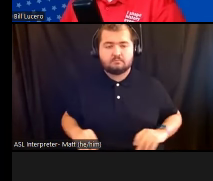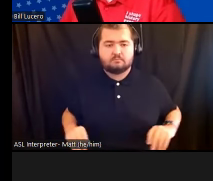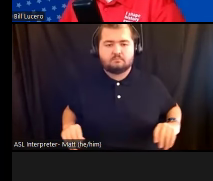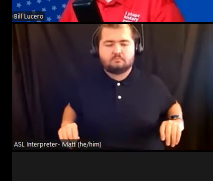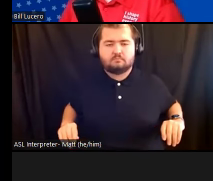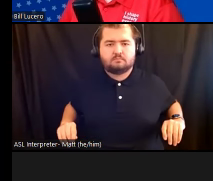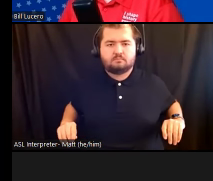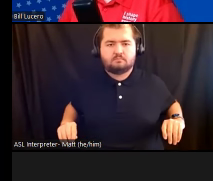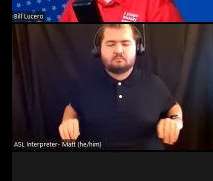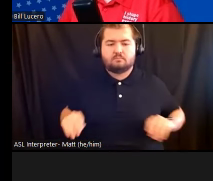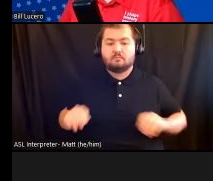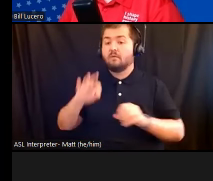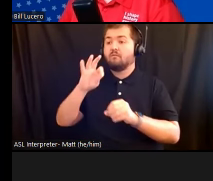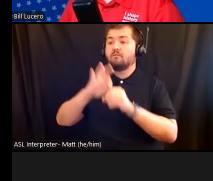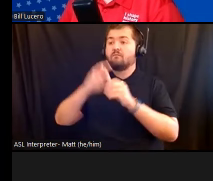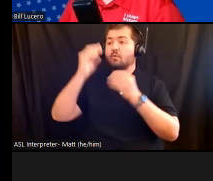Vote information for 300.